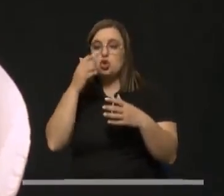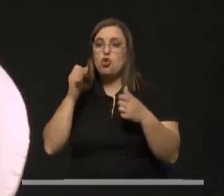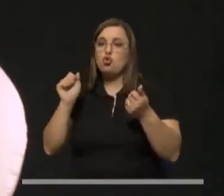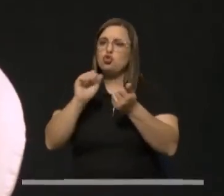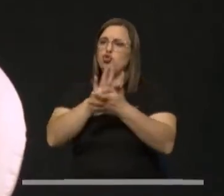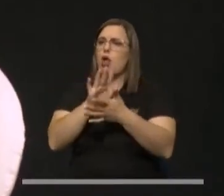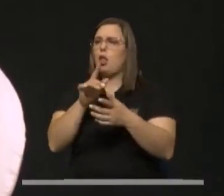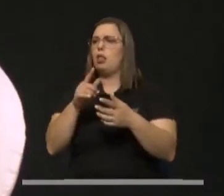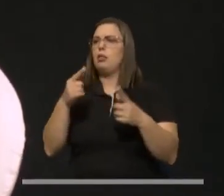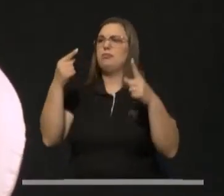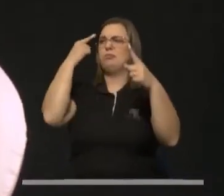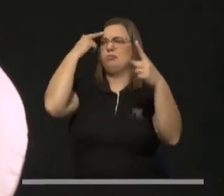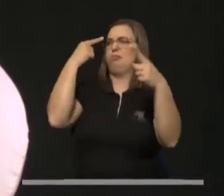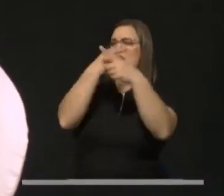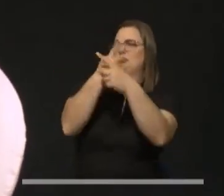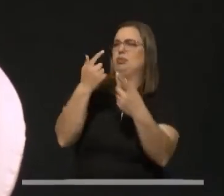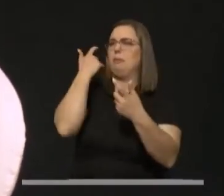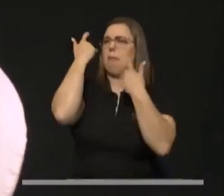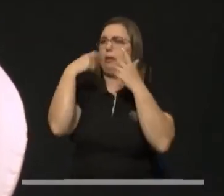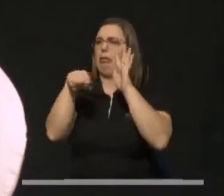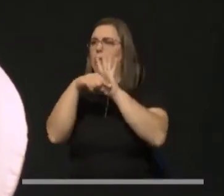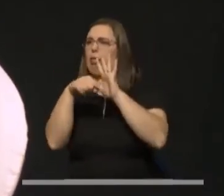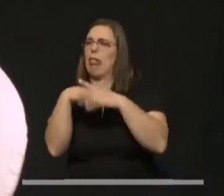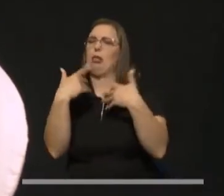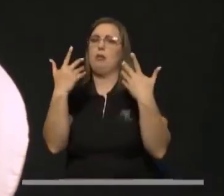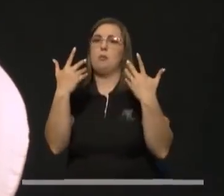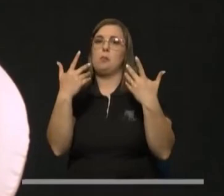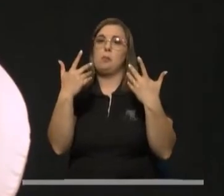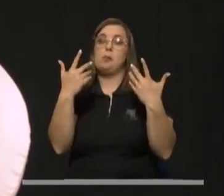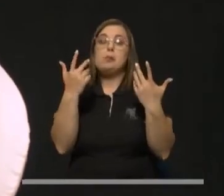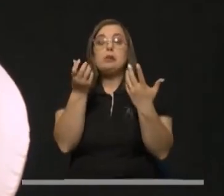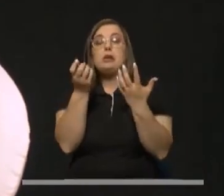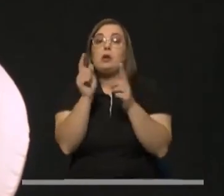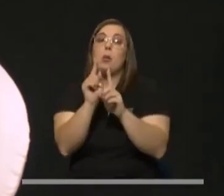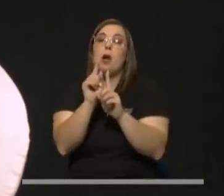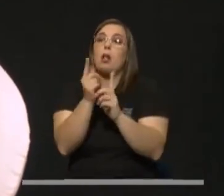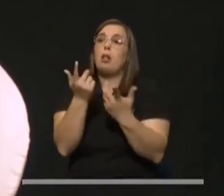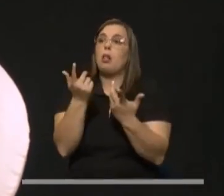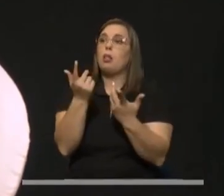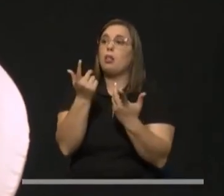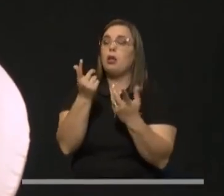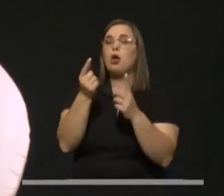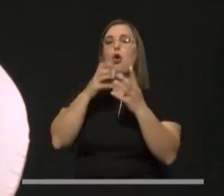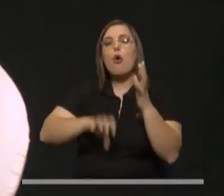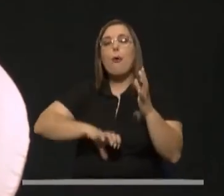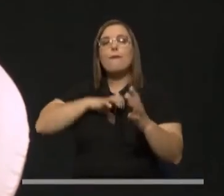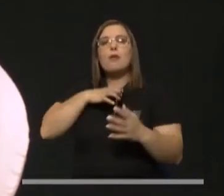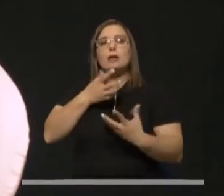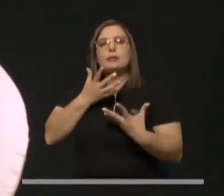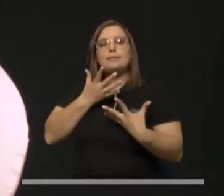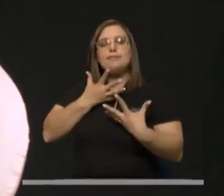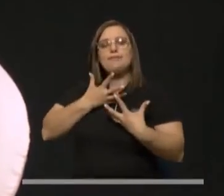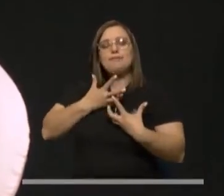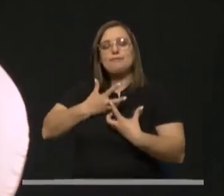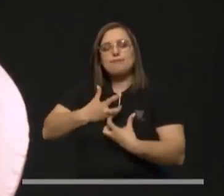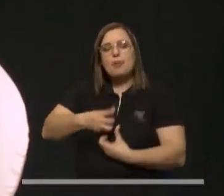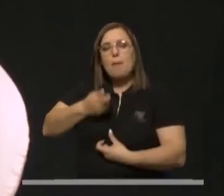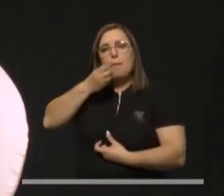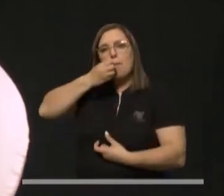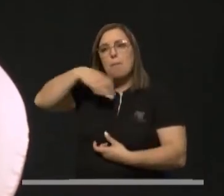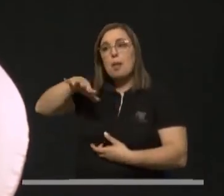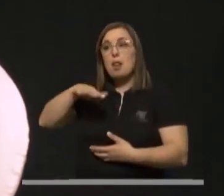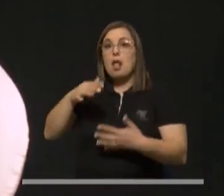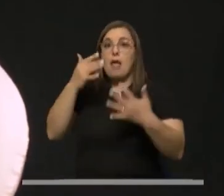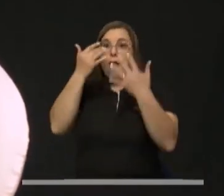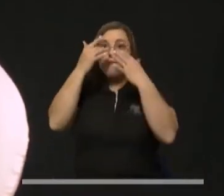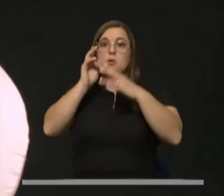citizens think that the politicians are biased, politicians as well, they tend to lose this confidence, and